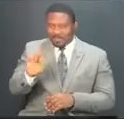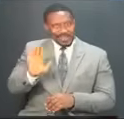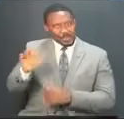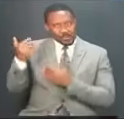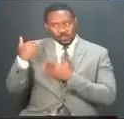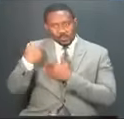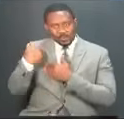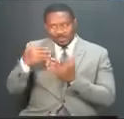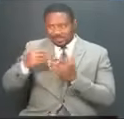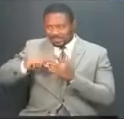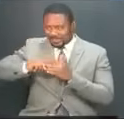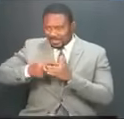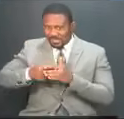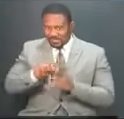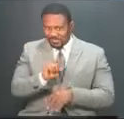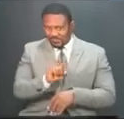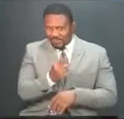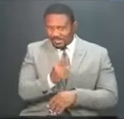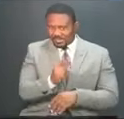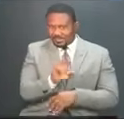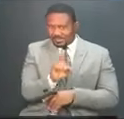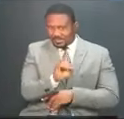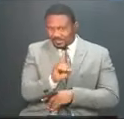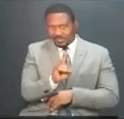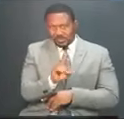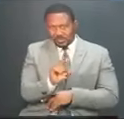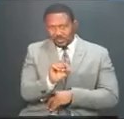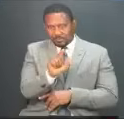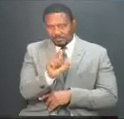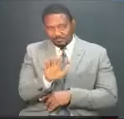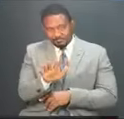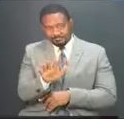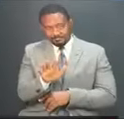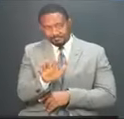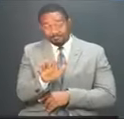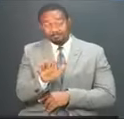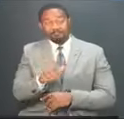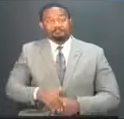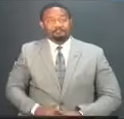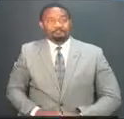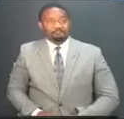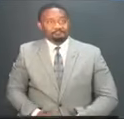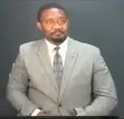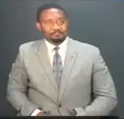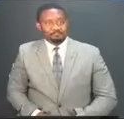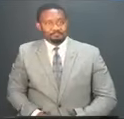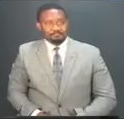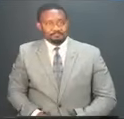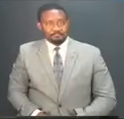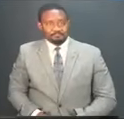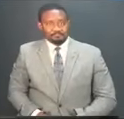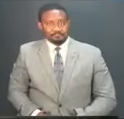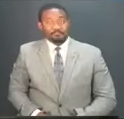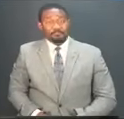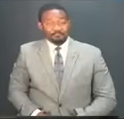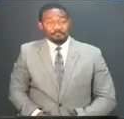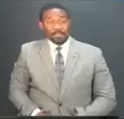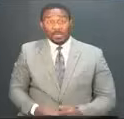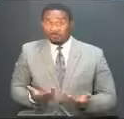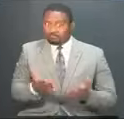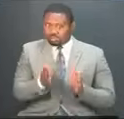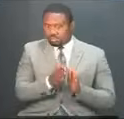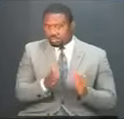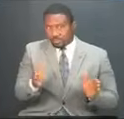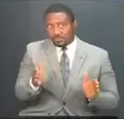on the 1st of December 2025. So within 7 days